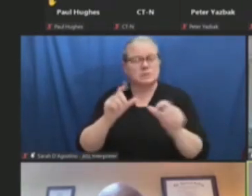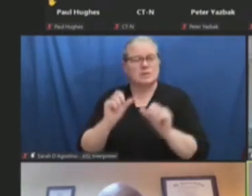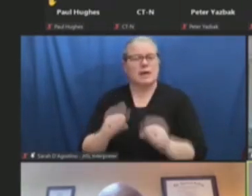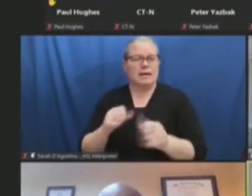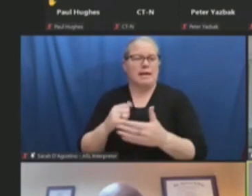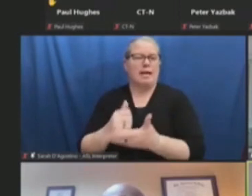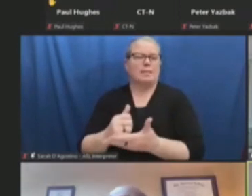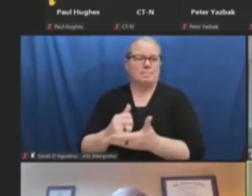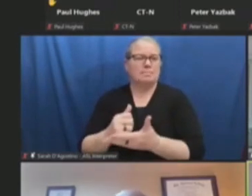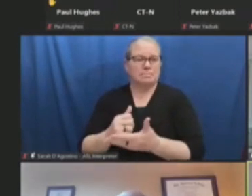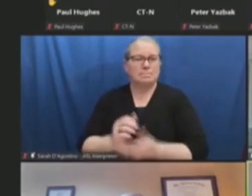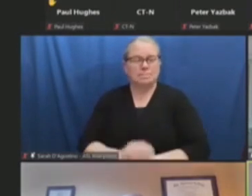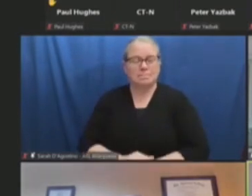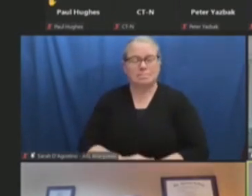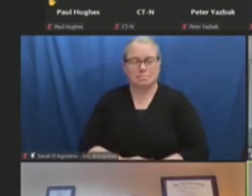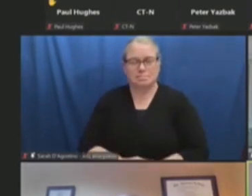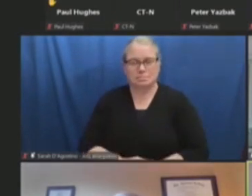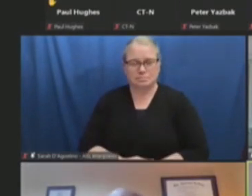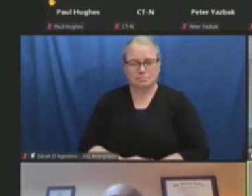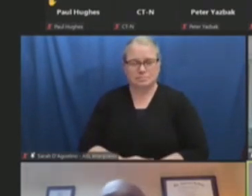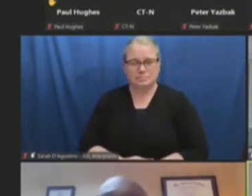them.